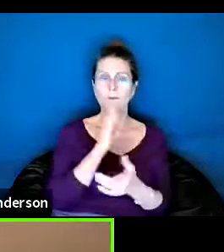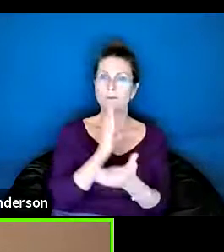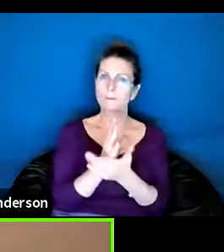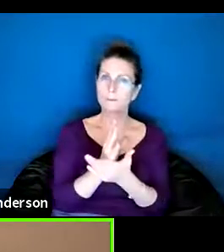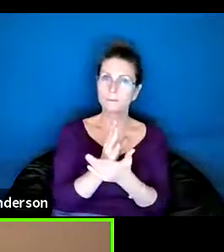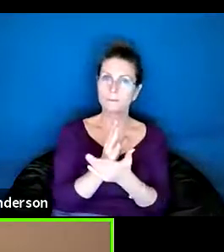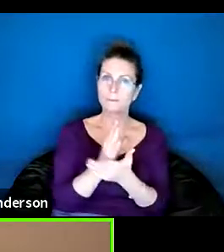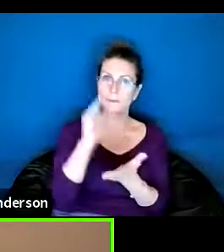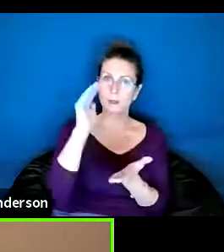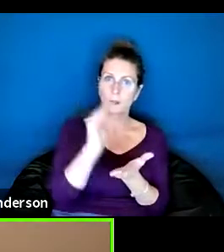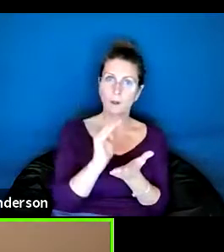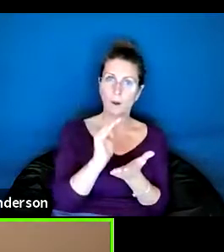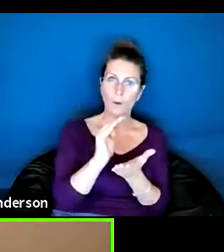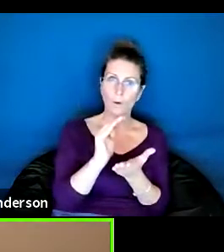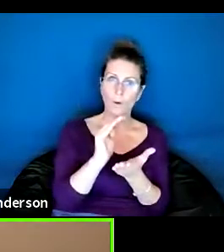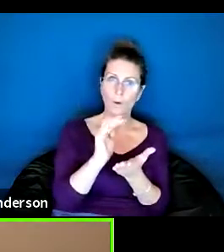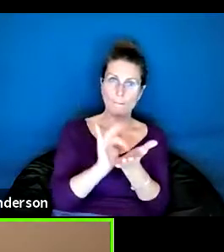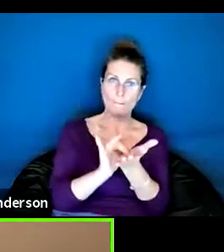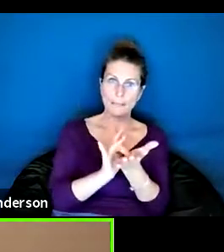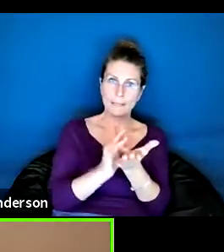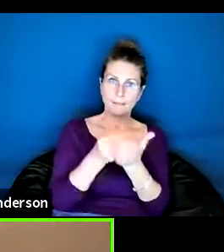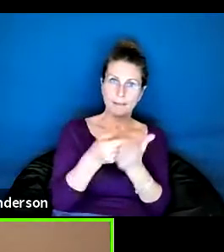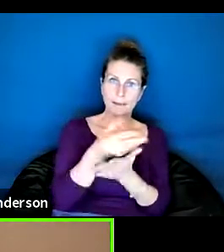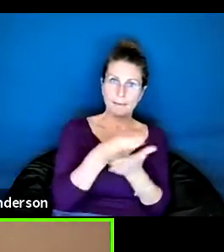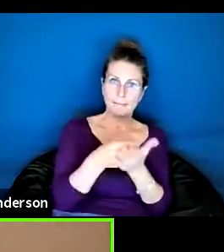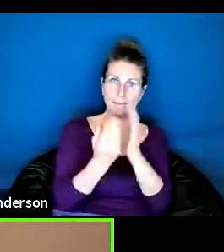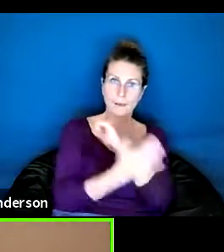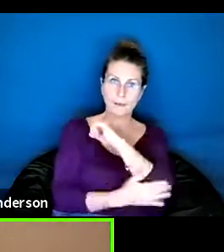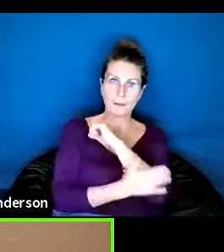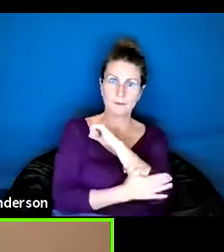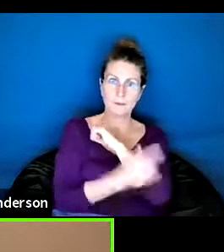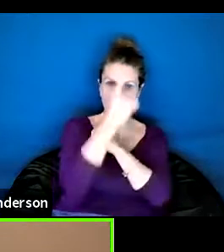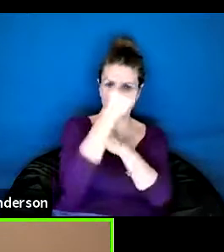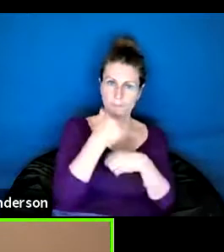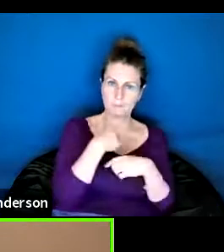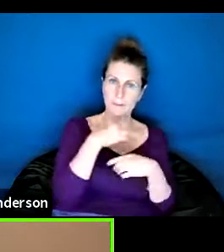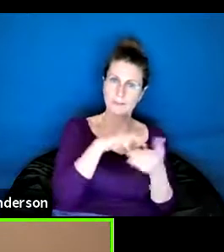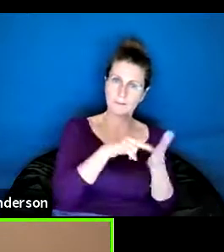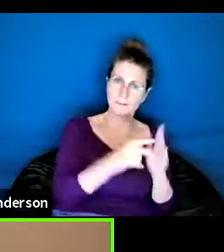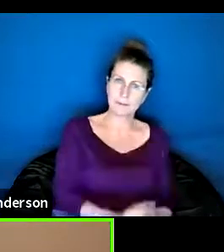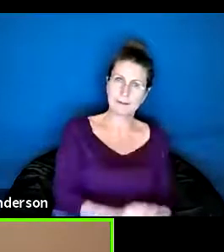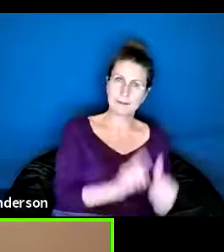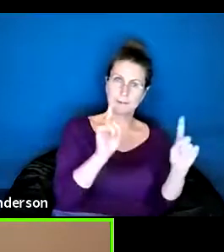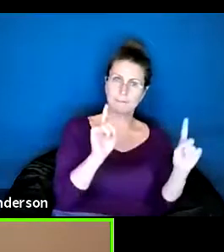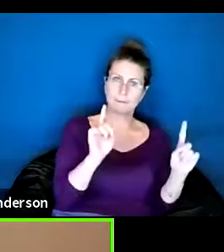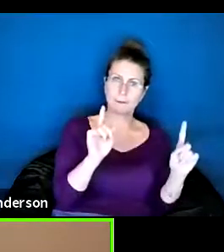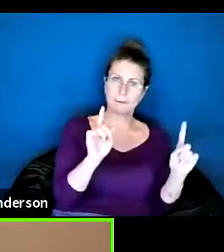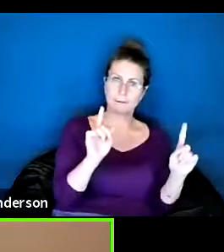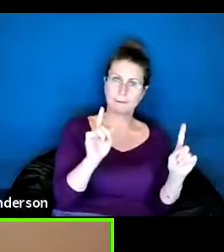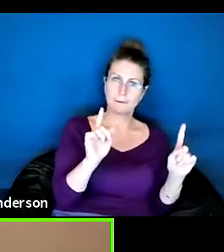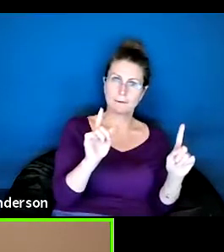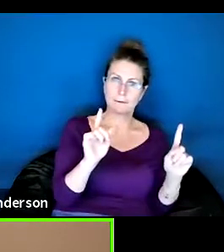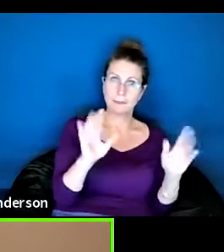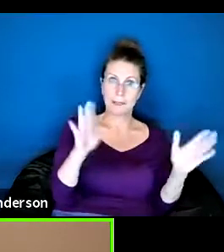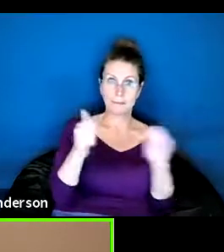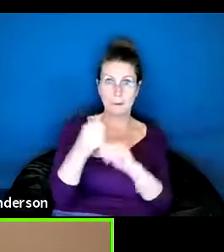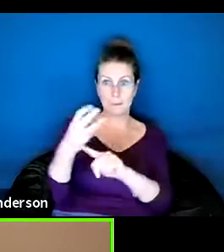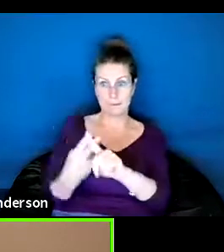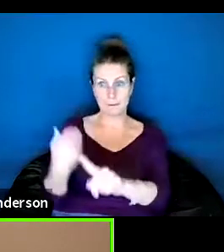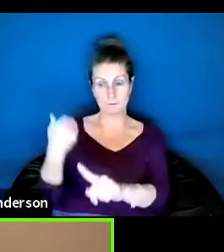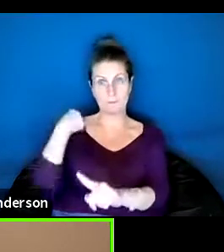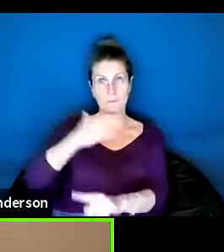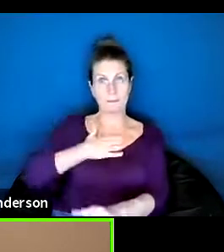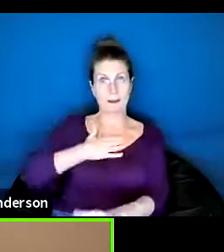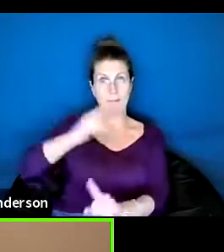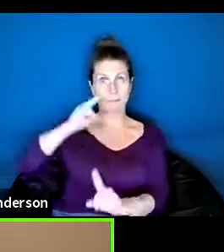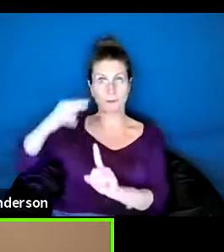low and middle income countries, to me, that means something totally different than it meant 6 months ago, 10,